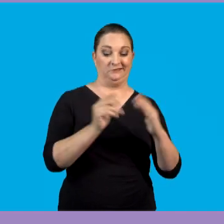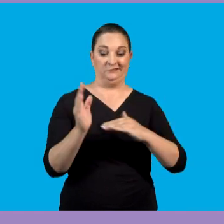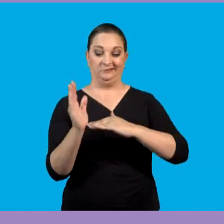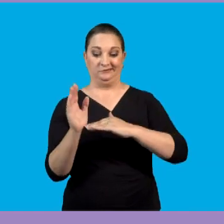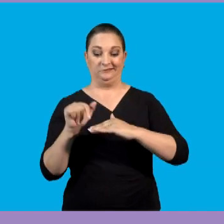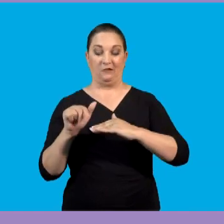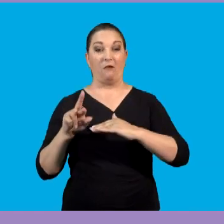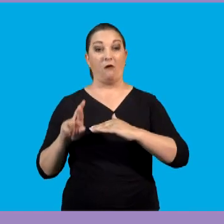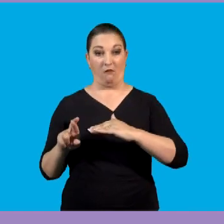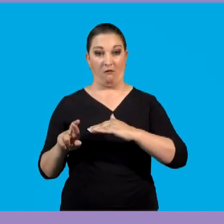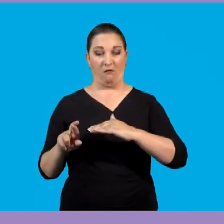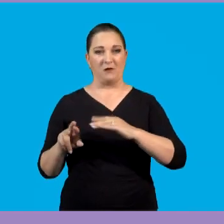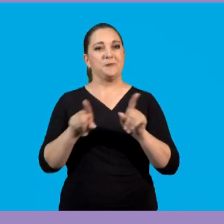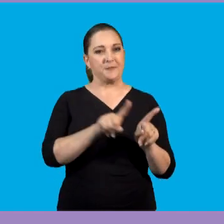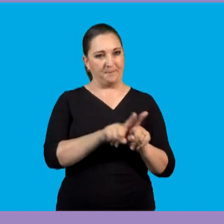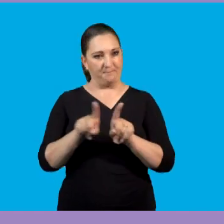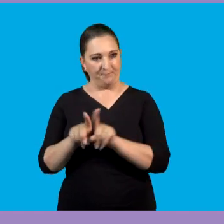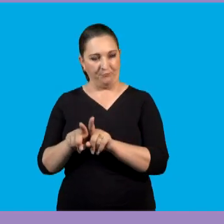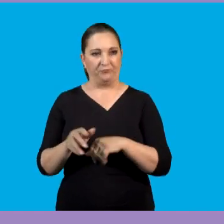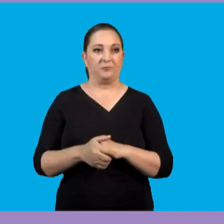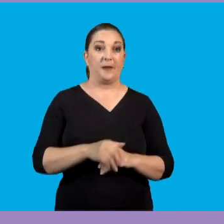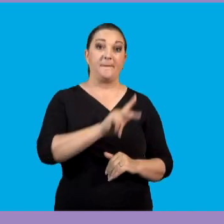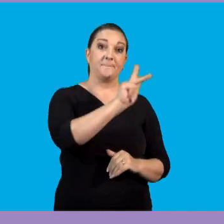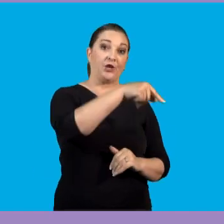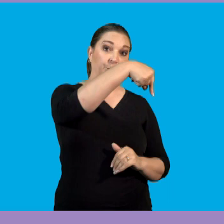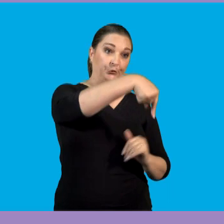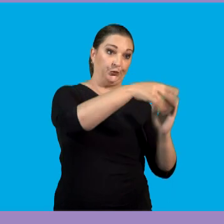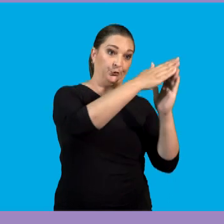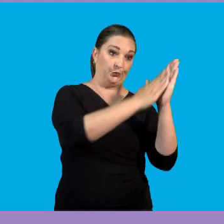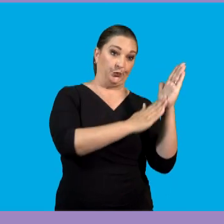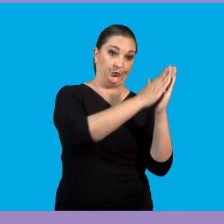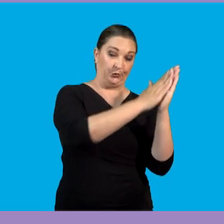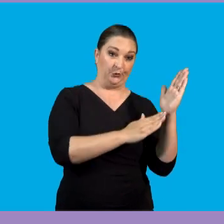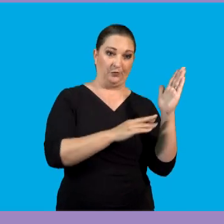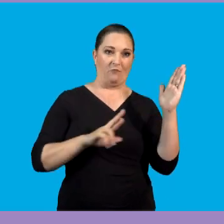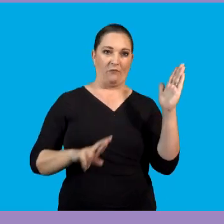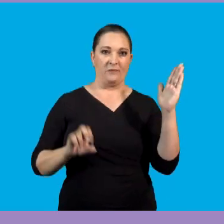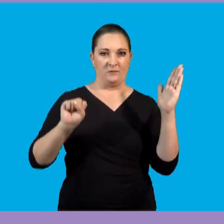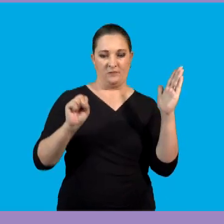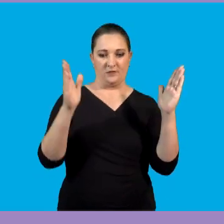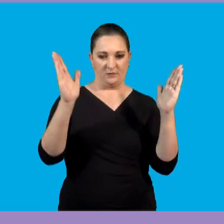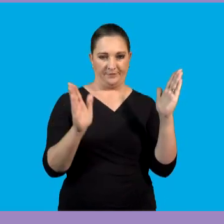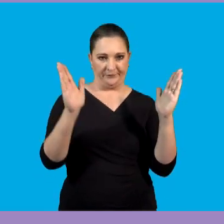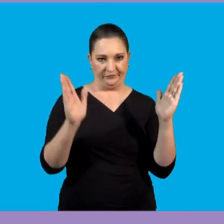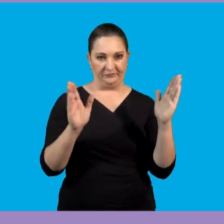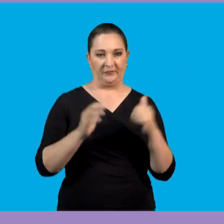to angle R. Then a PQ is equals to RS.